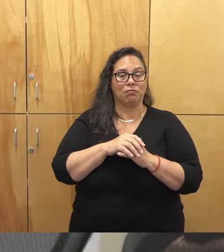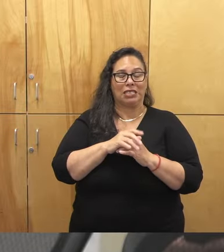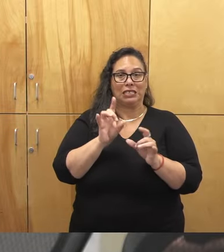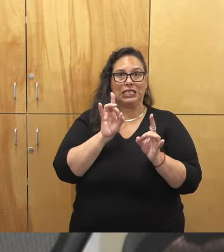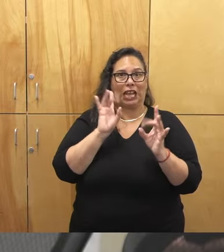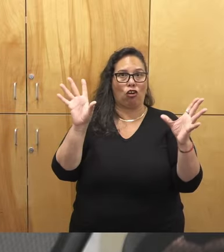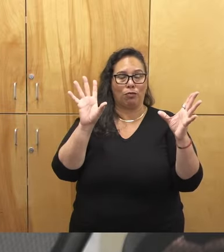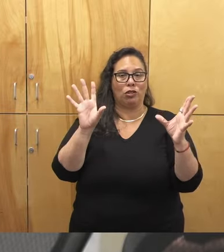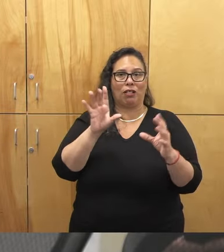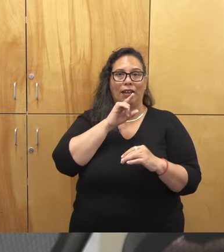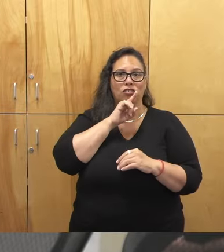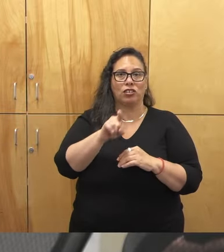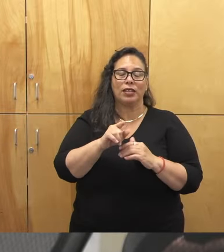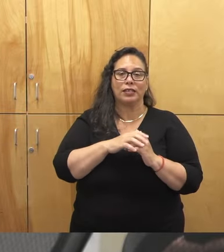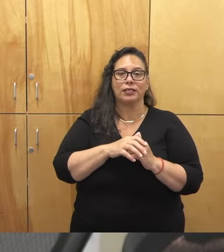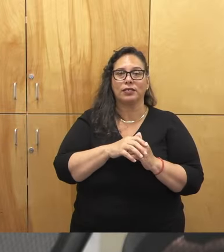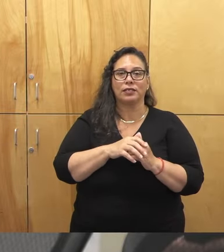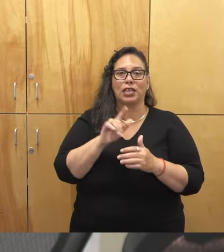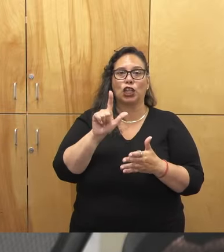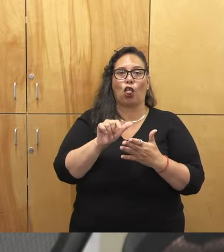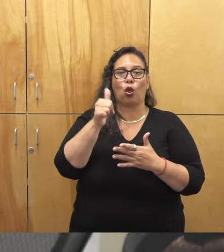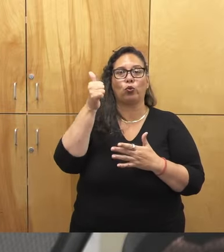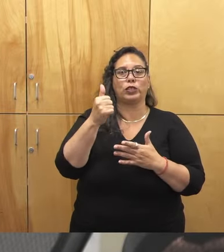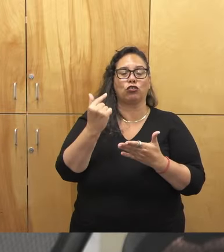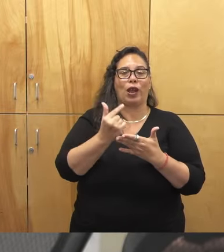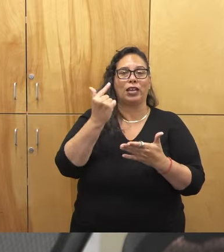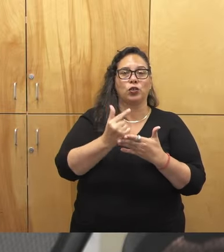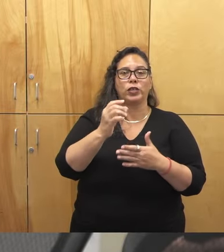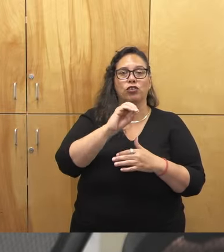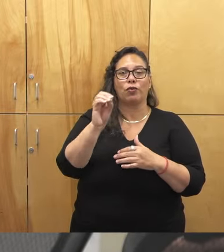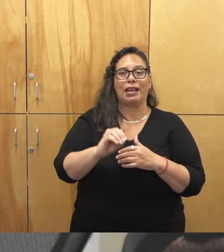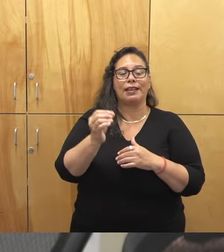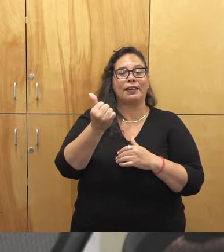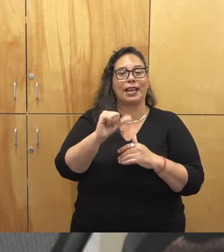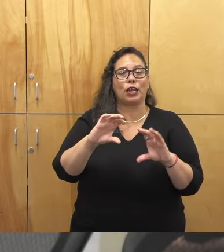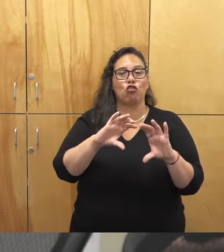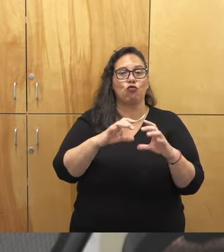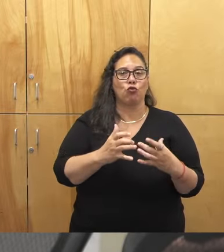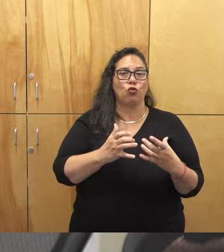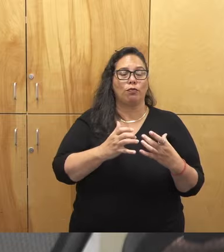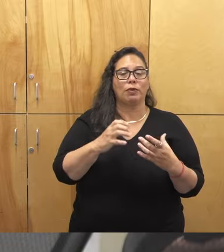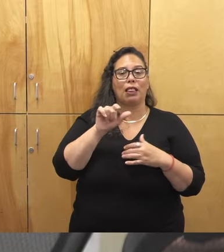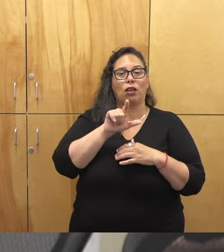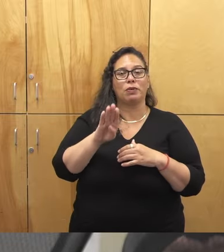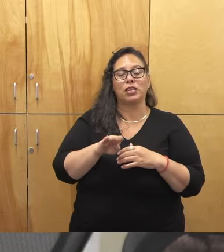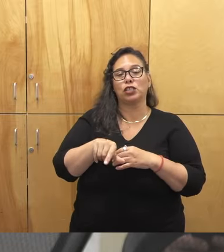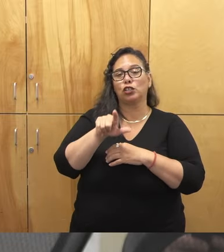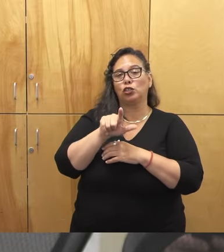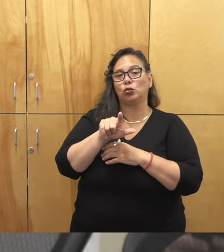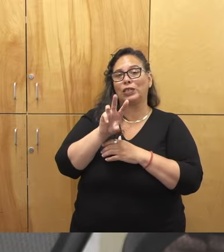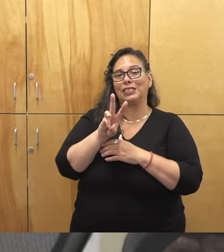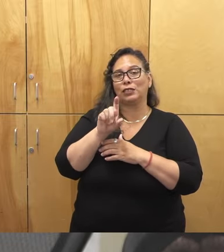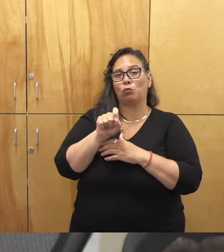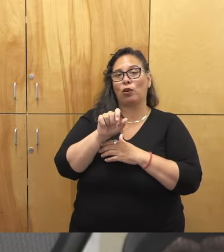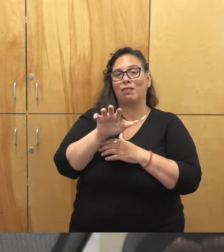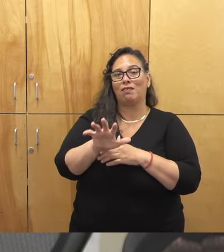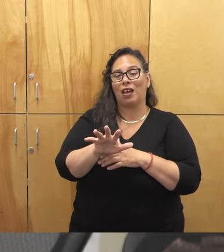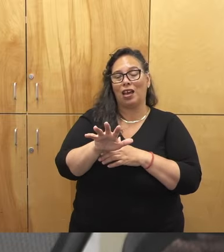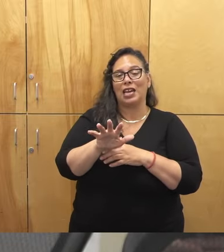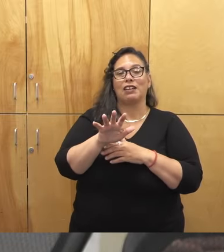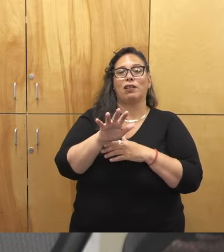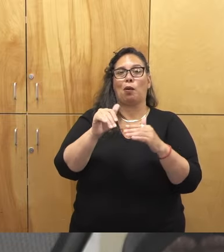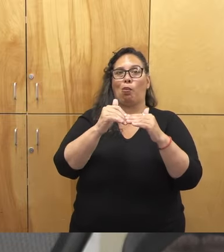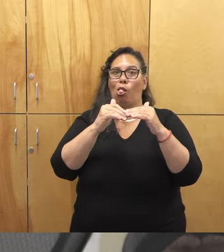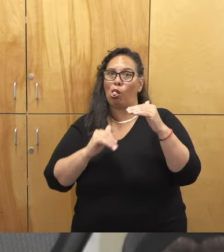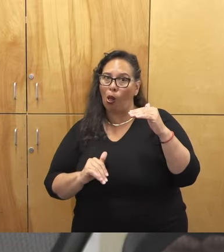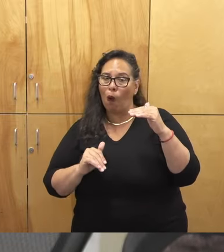terrible, actually. It's the lowest graduation rate of any group in Long Beach. It's 26.5% below non-English learners in the